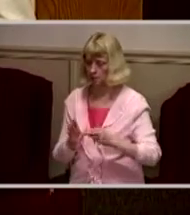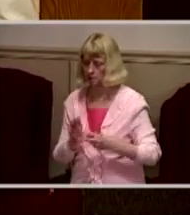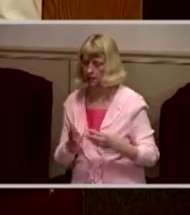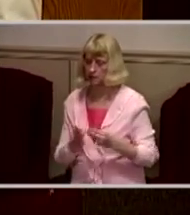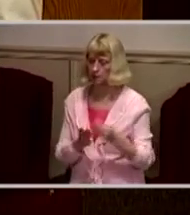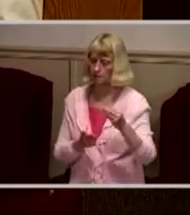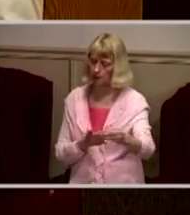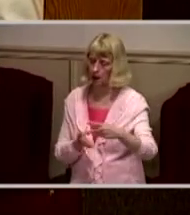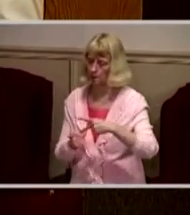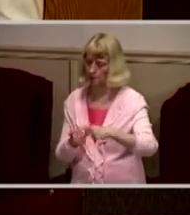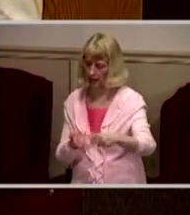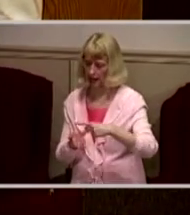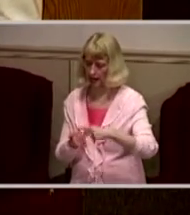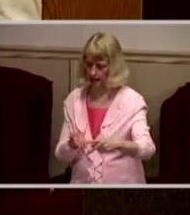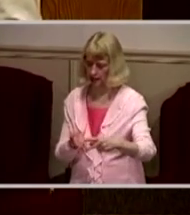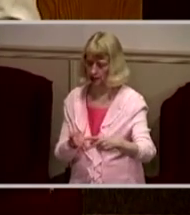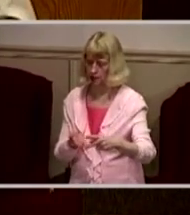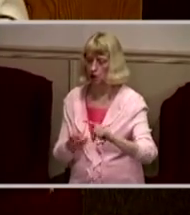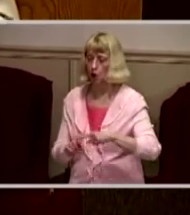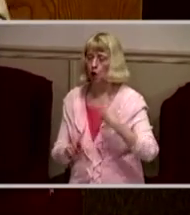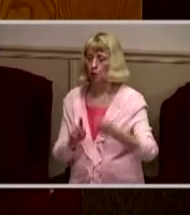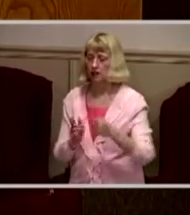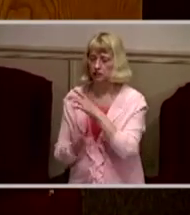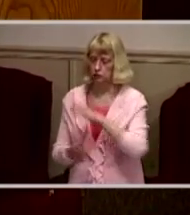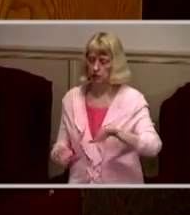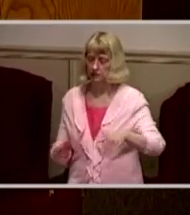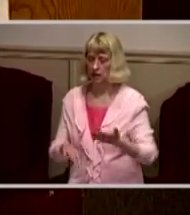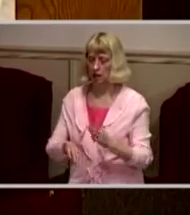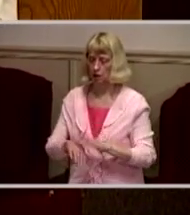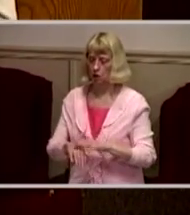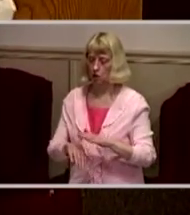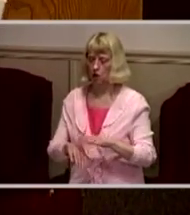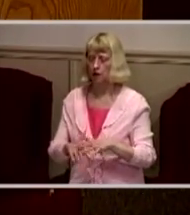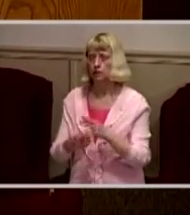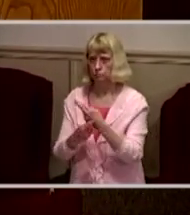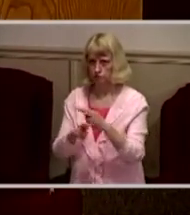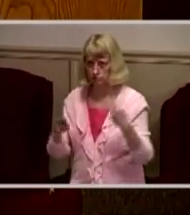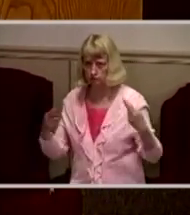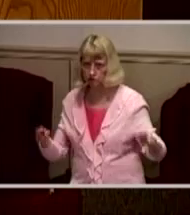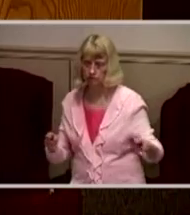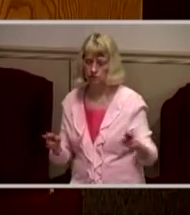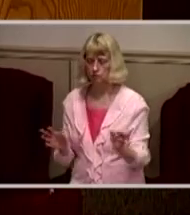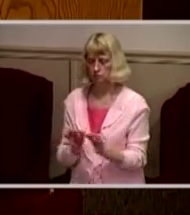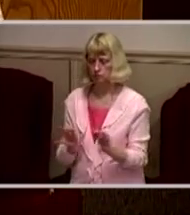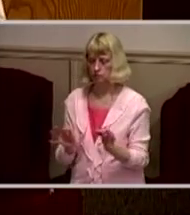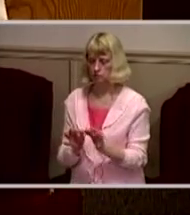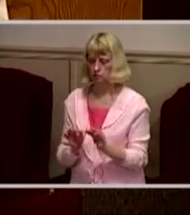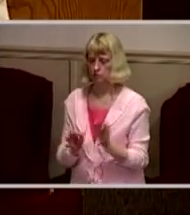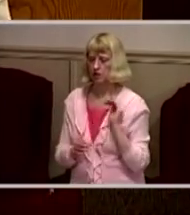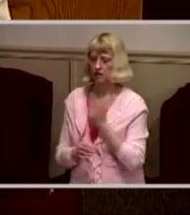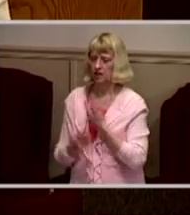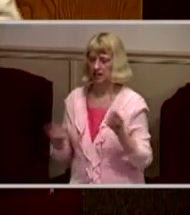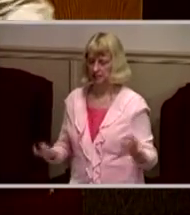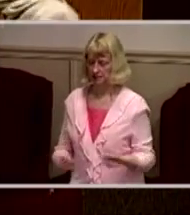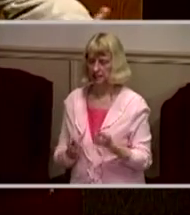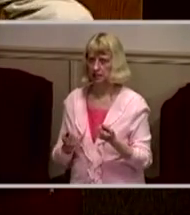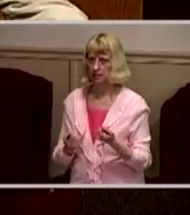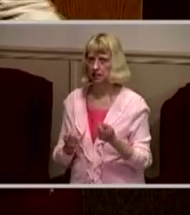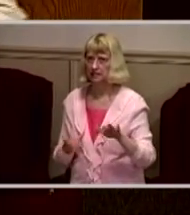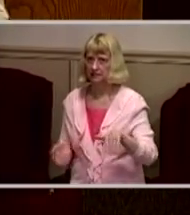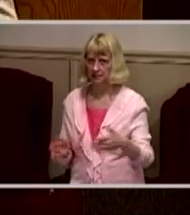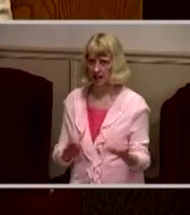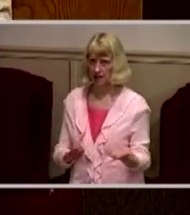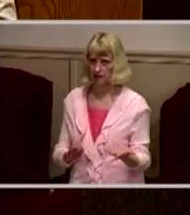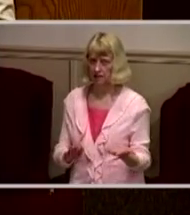to pay. And when Jesus Christ died on the cross of Calvary, He paid the wage of our sin, which is what?